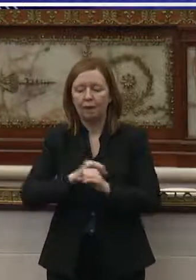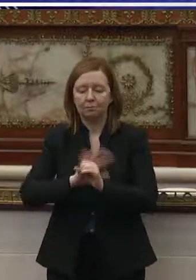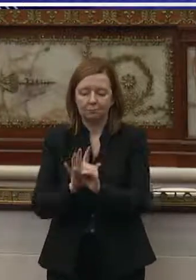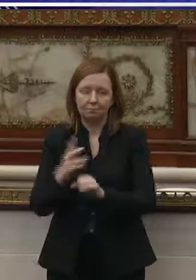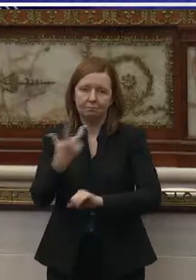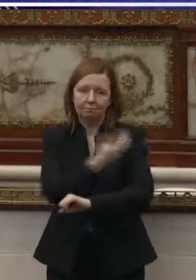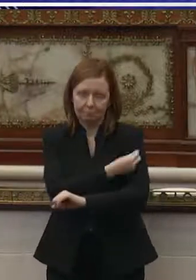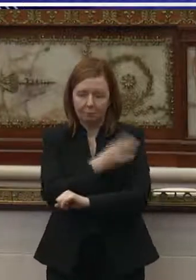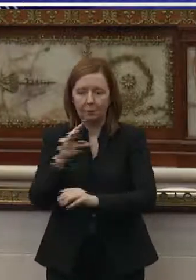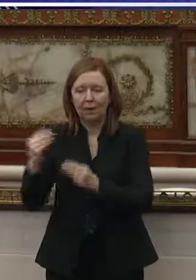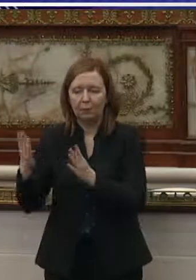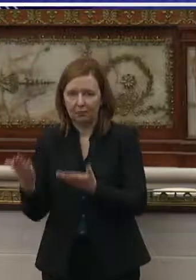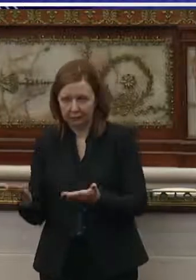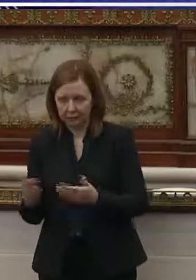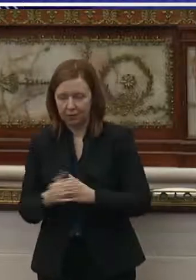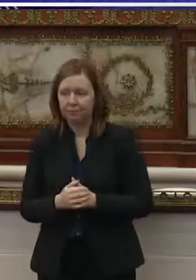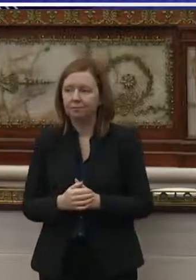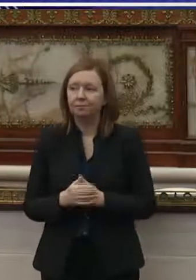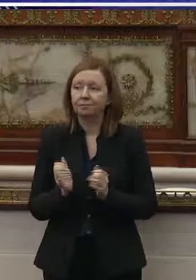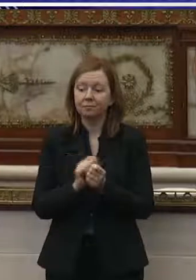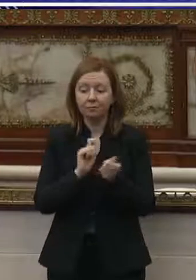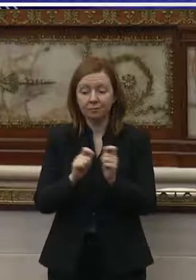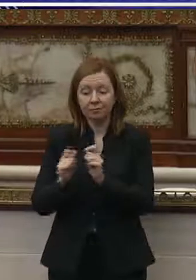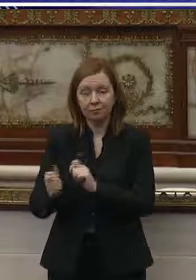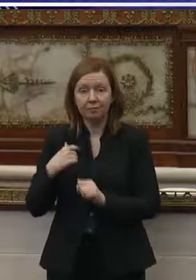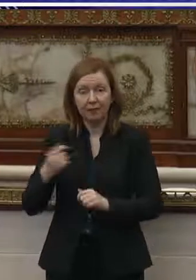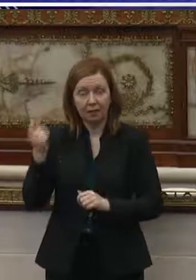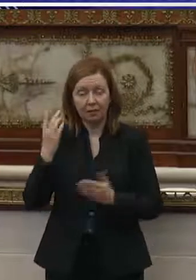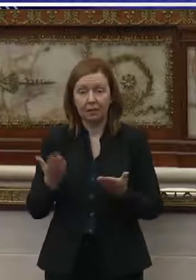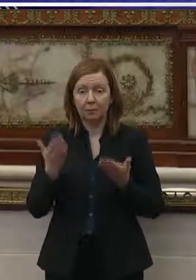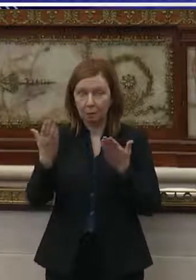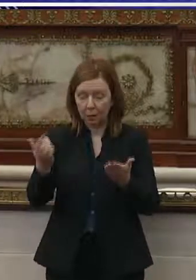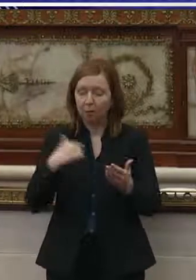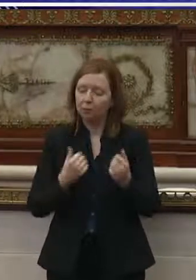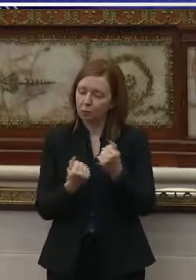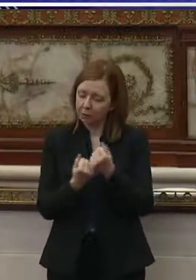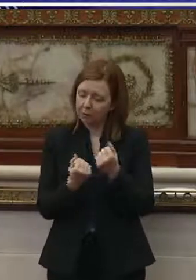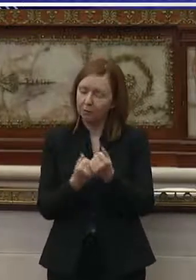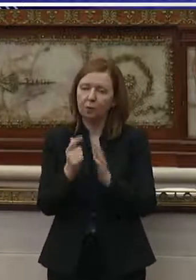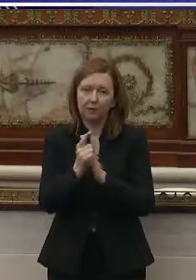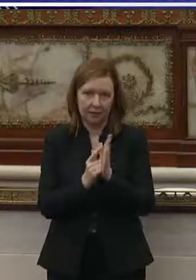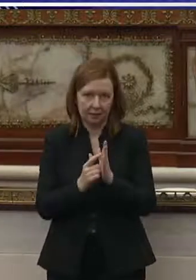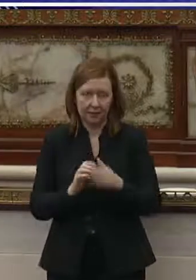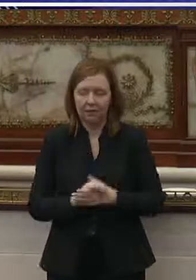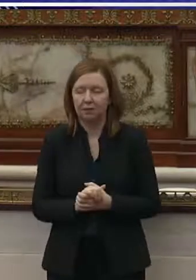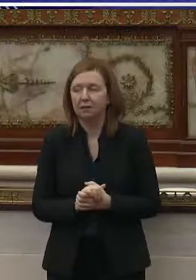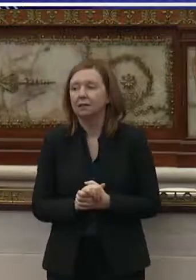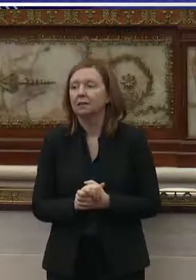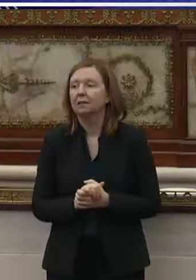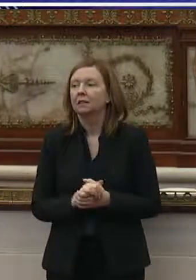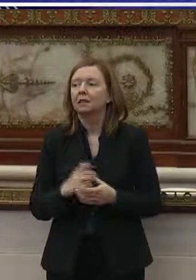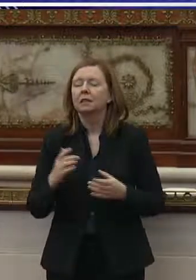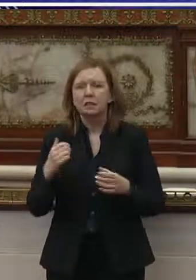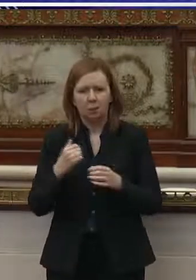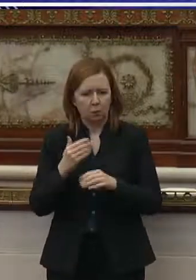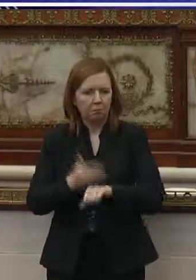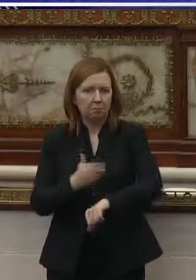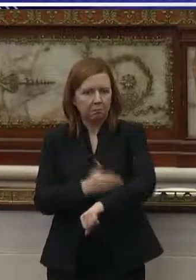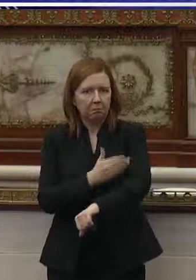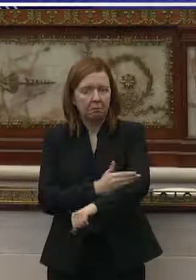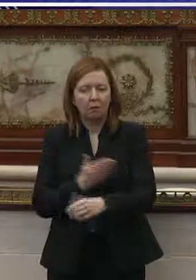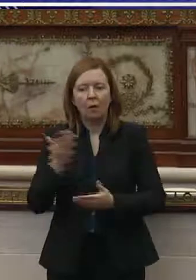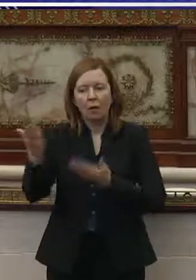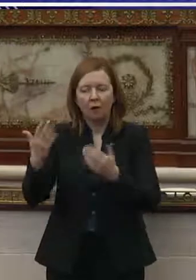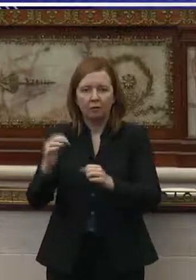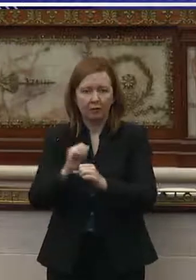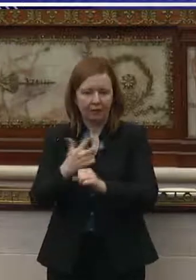vaccination by providers. With the amendments that I understand are being proposed, we support this legislation. We're making progress in offering vaccine